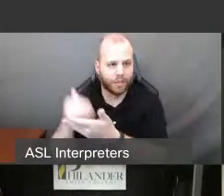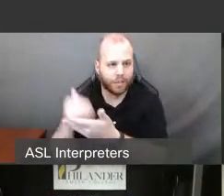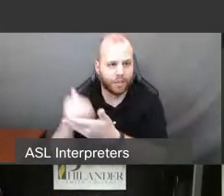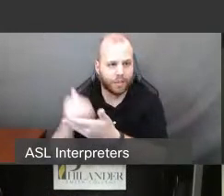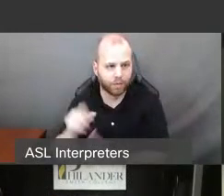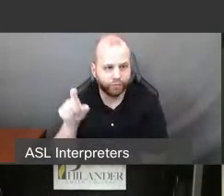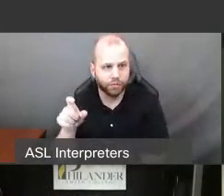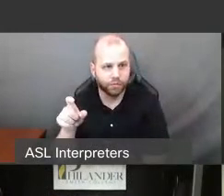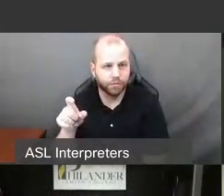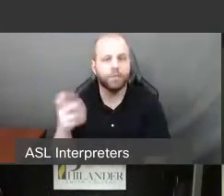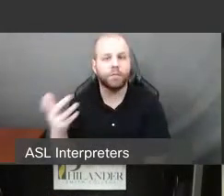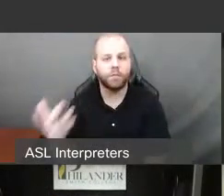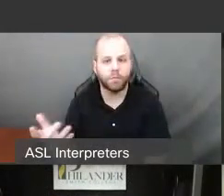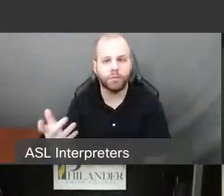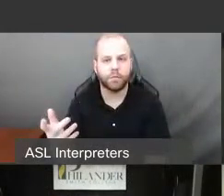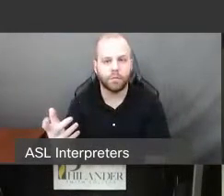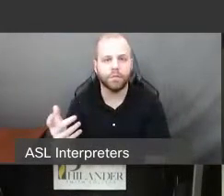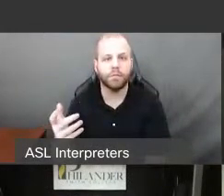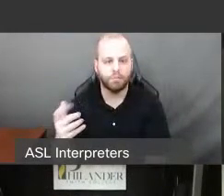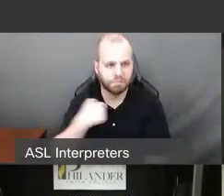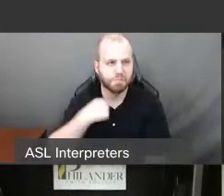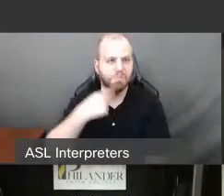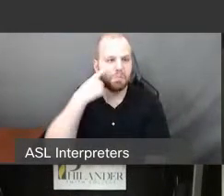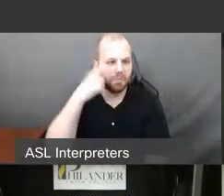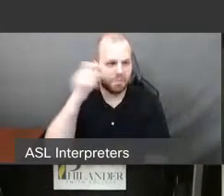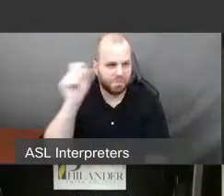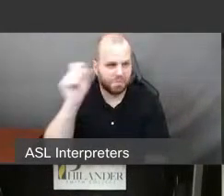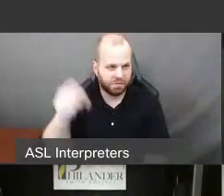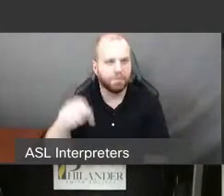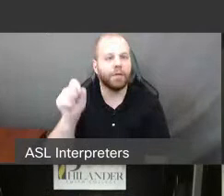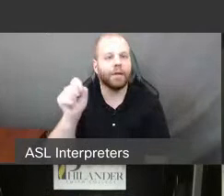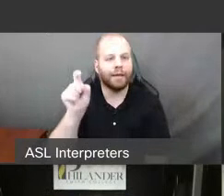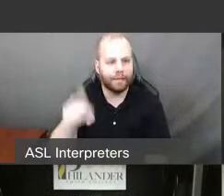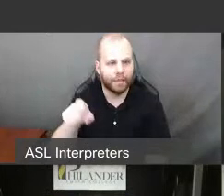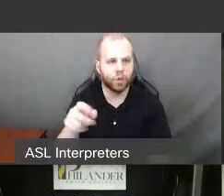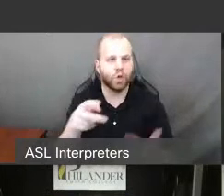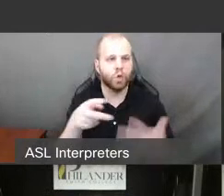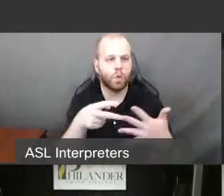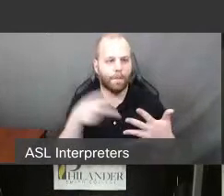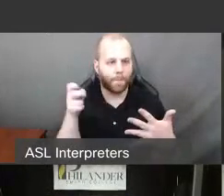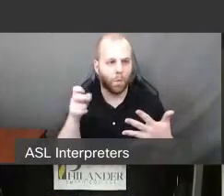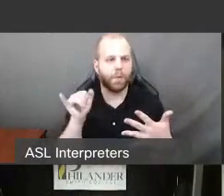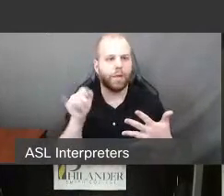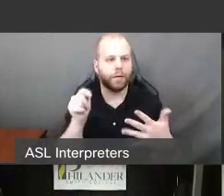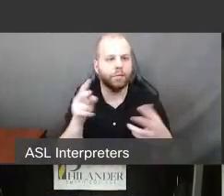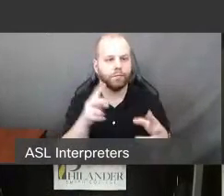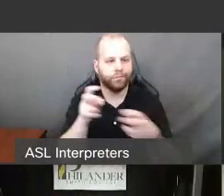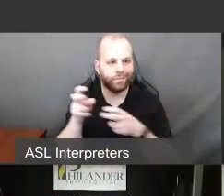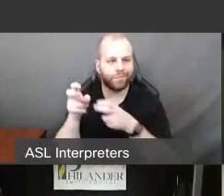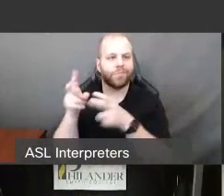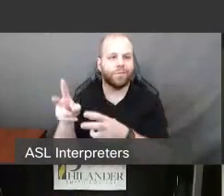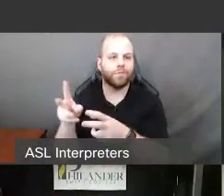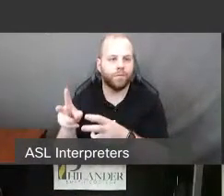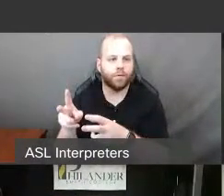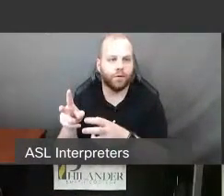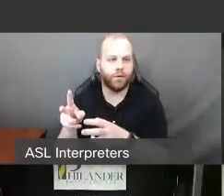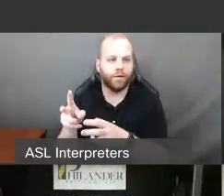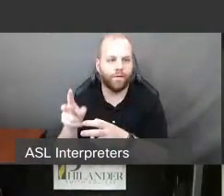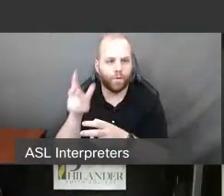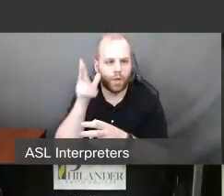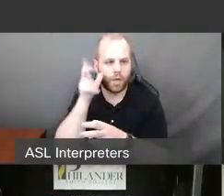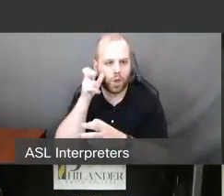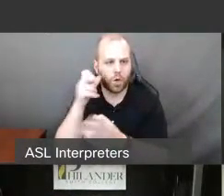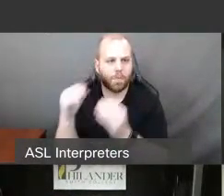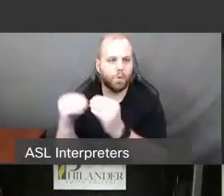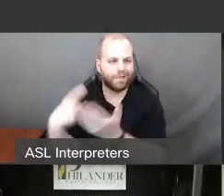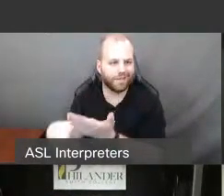should be pulled and heard. Wouldn't you Yeah. agree, Jamie? I would, to make the record clear, that I would say yes, so we